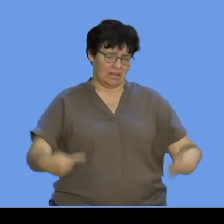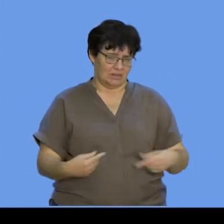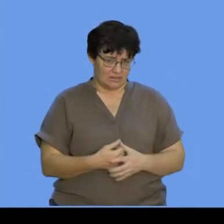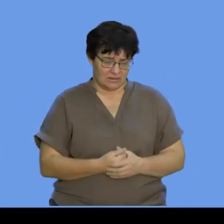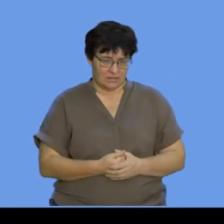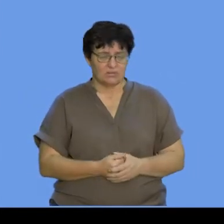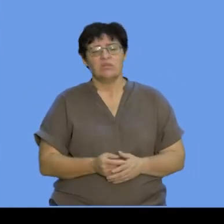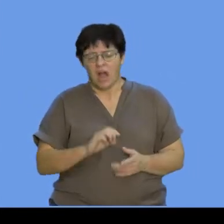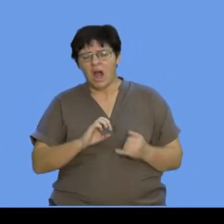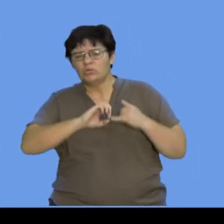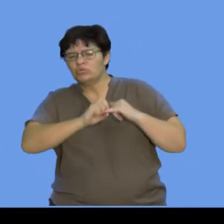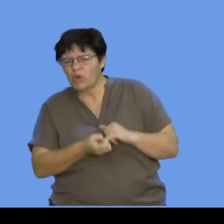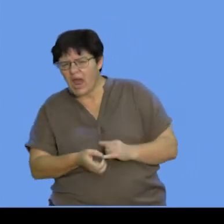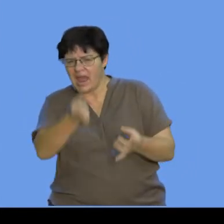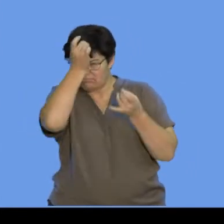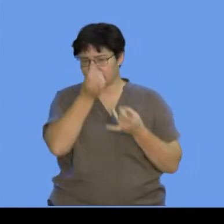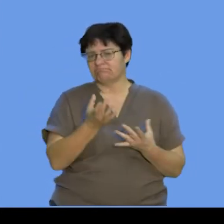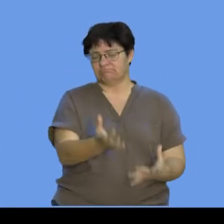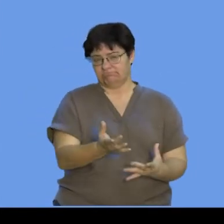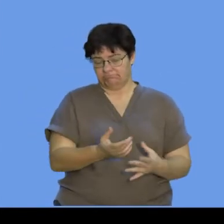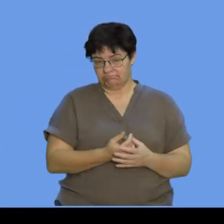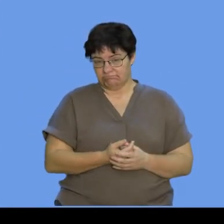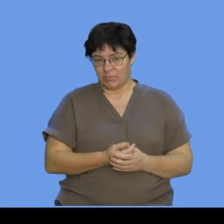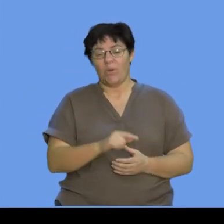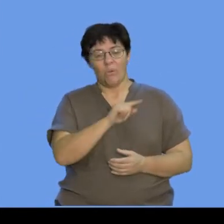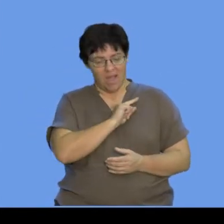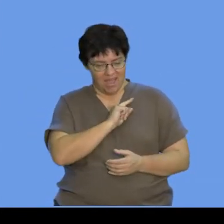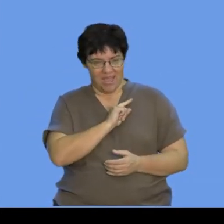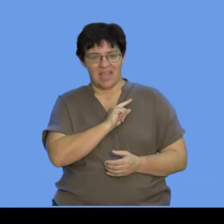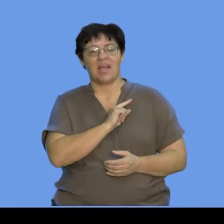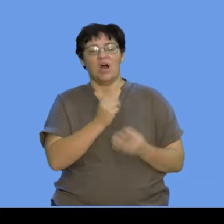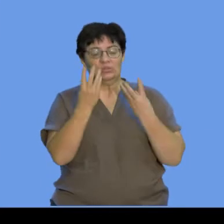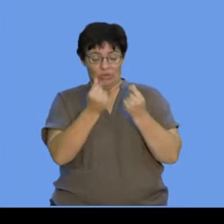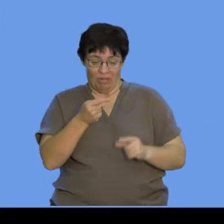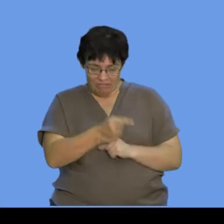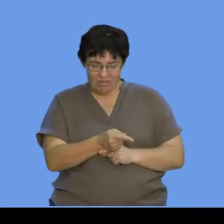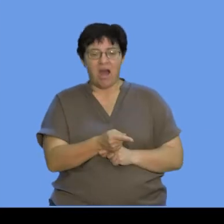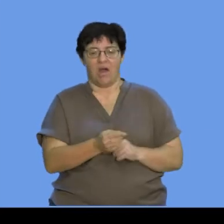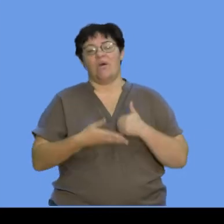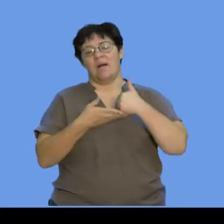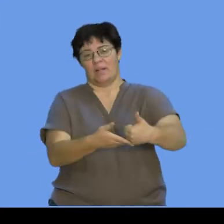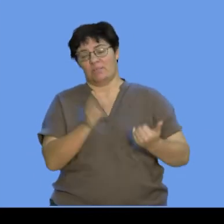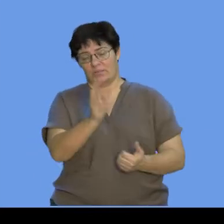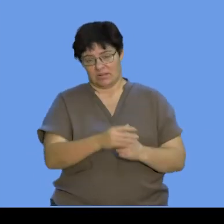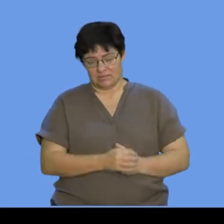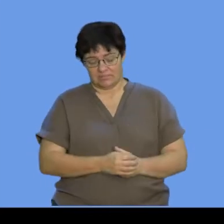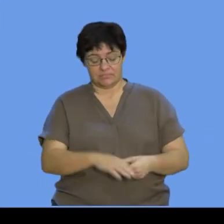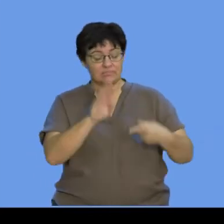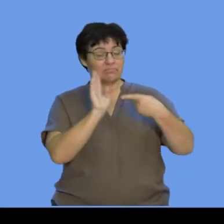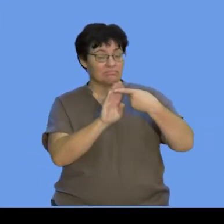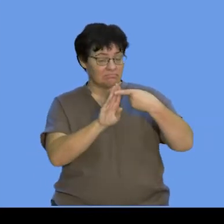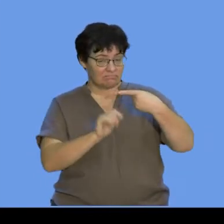let me just try and give you some information that I know will assist you in solving this. One, make sure that